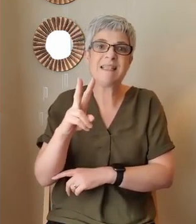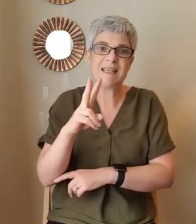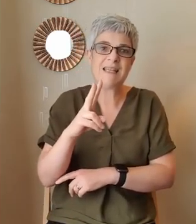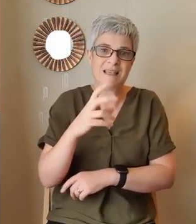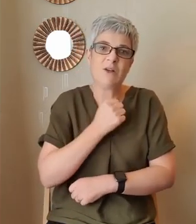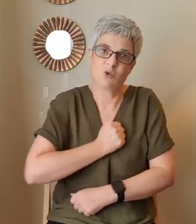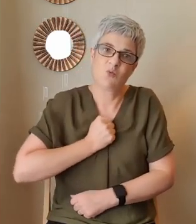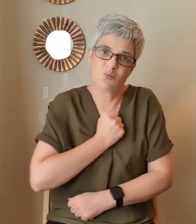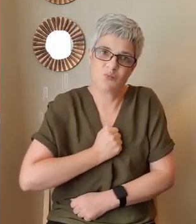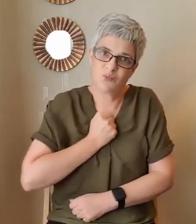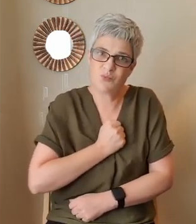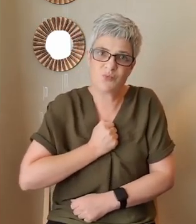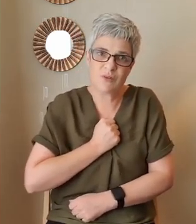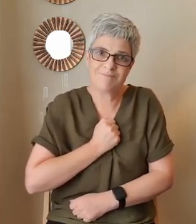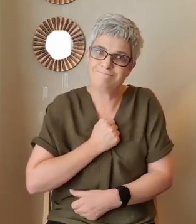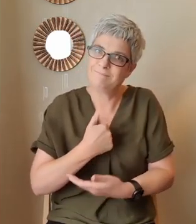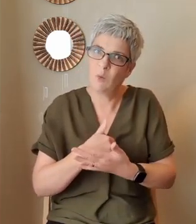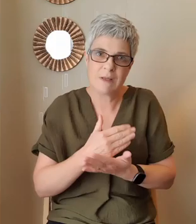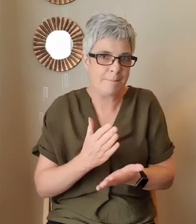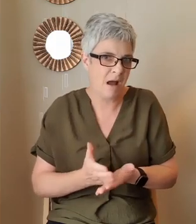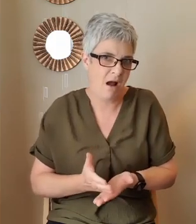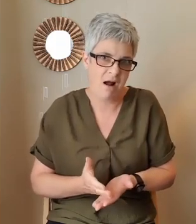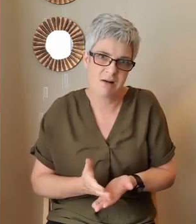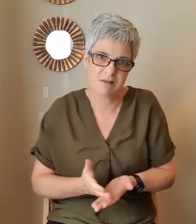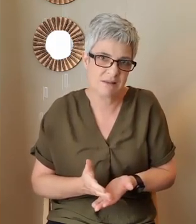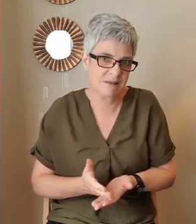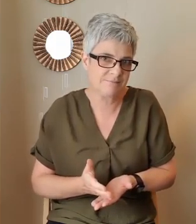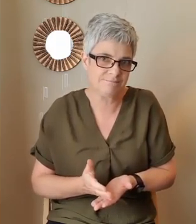his repentance was only partial.